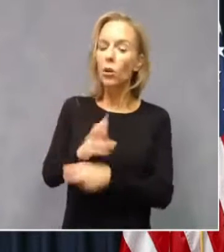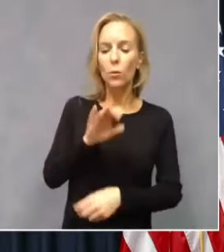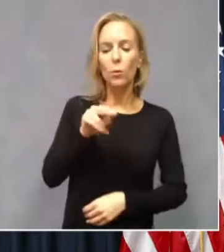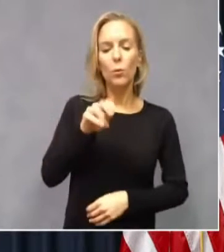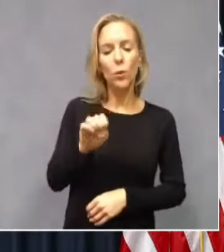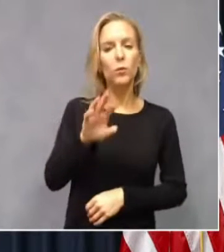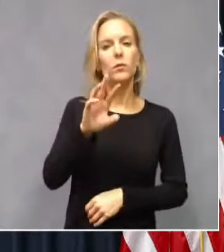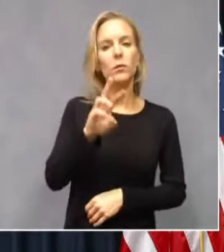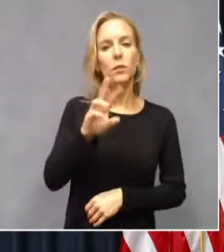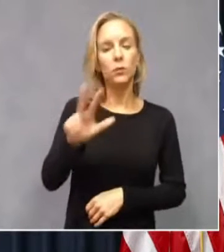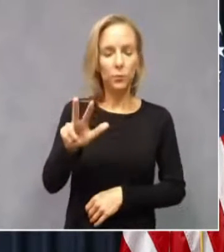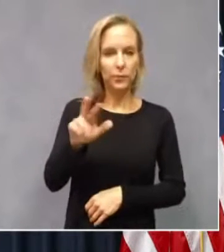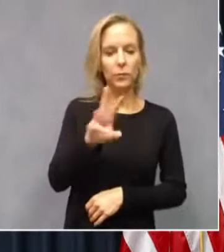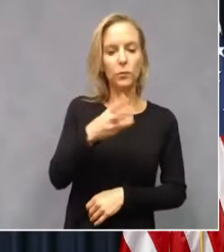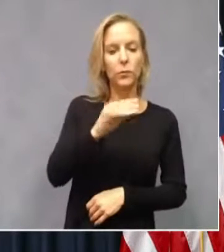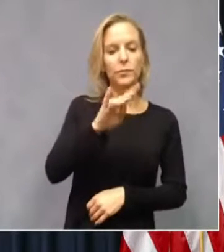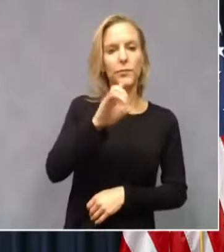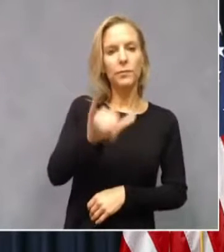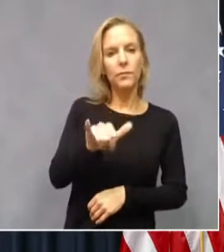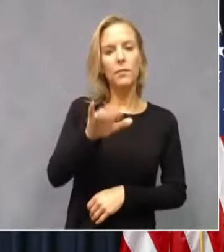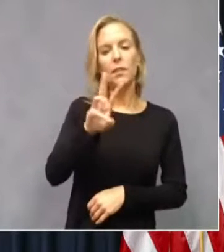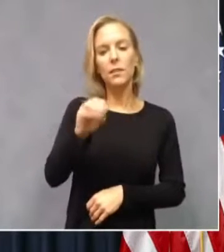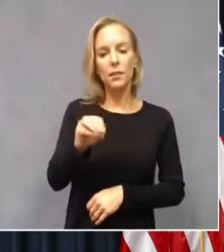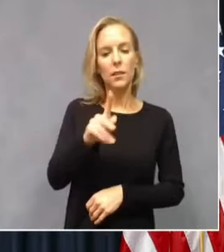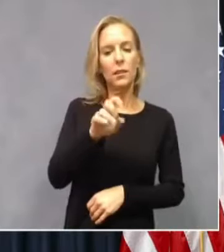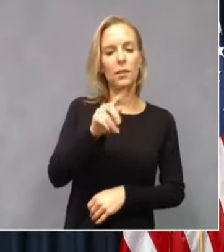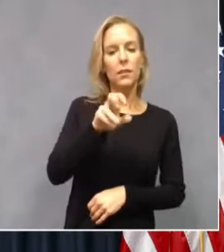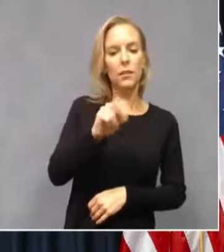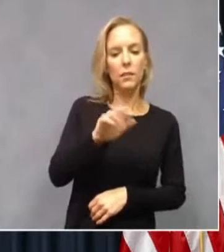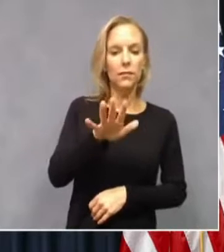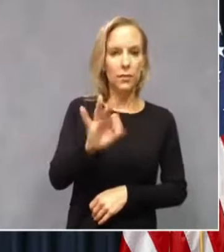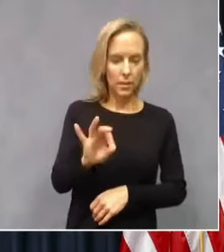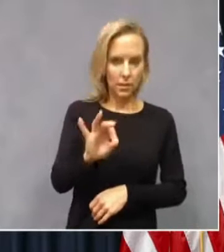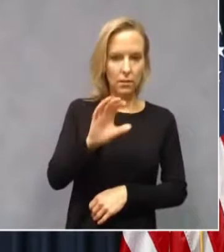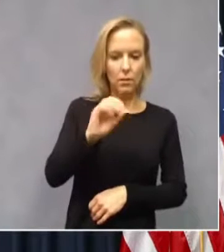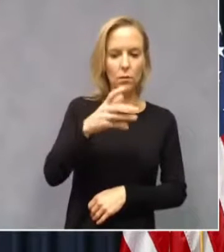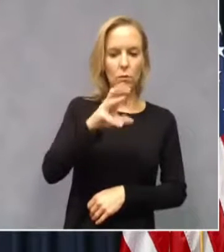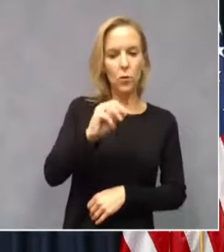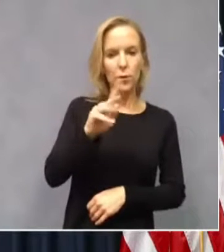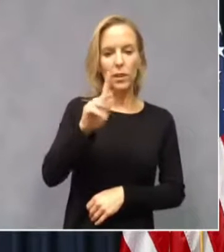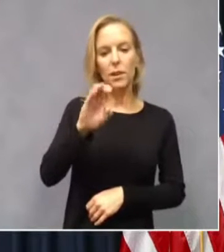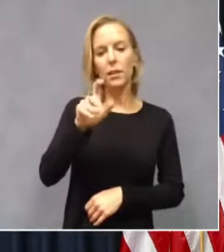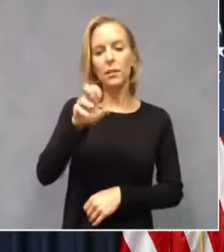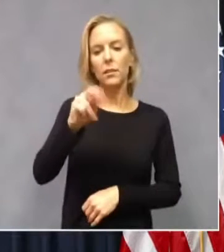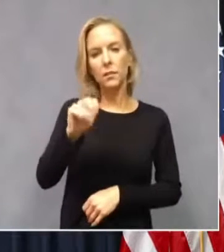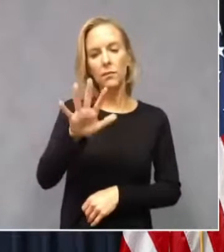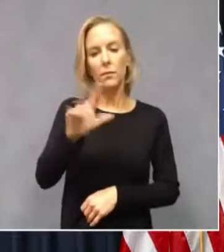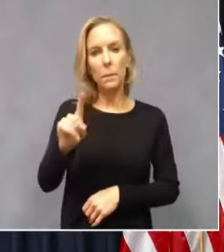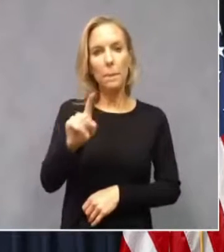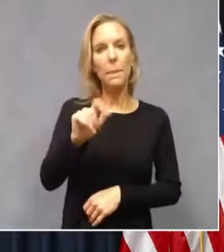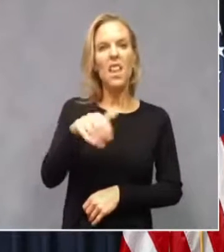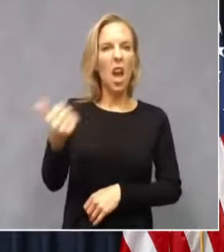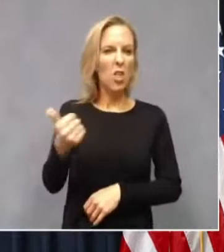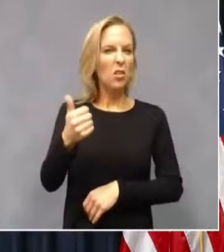63, Whitley, 60, Kenton, 59, Oldham and Clinton, 51. The others can be found on